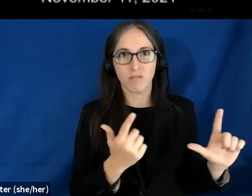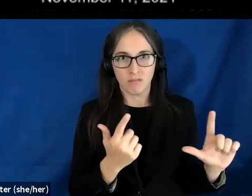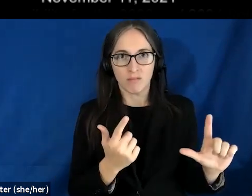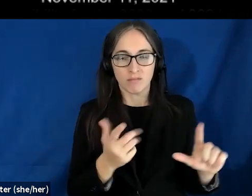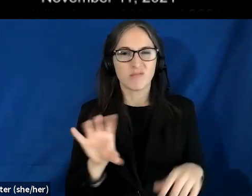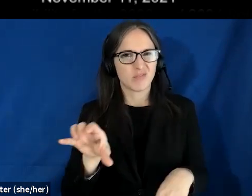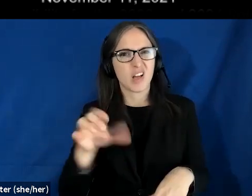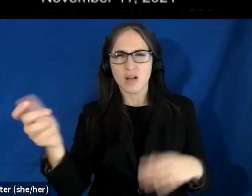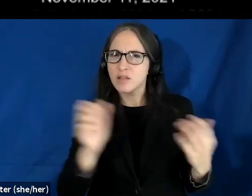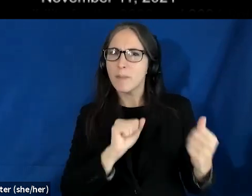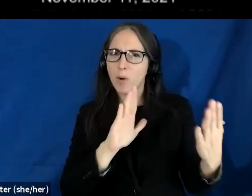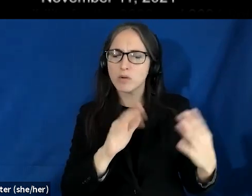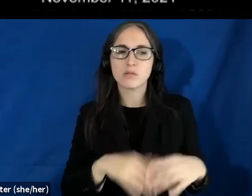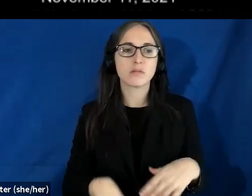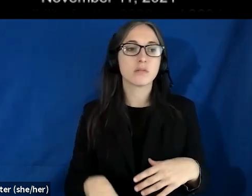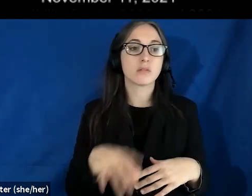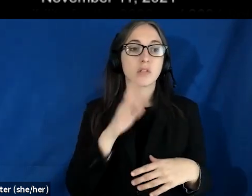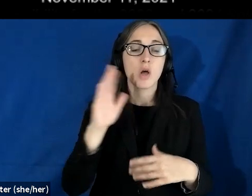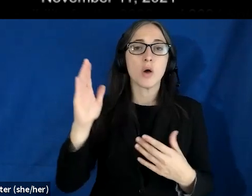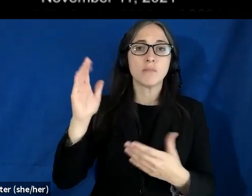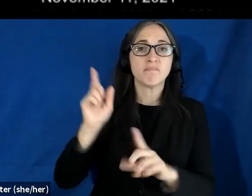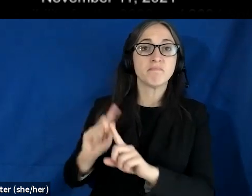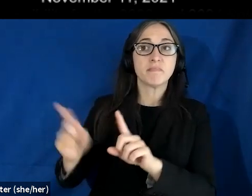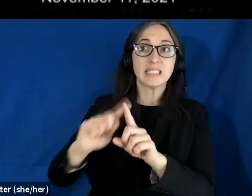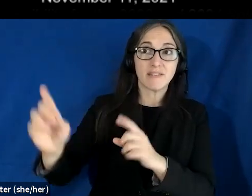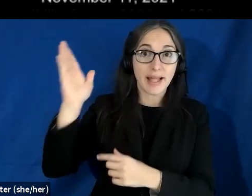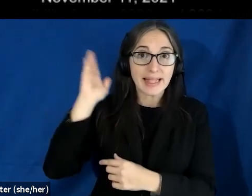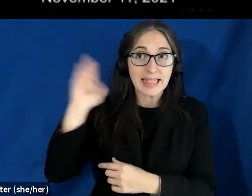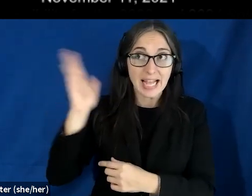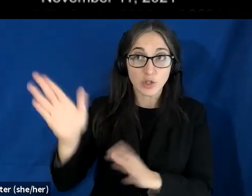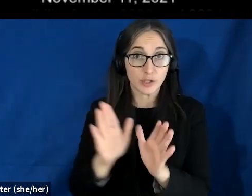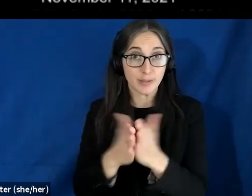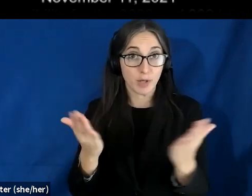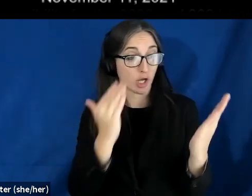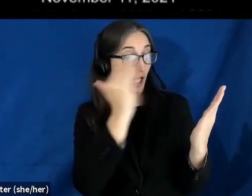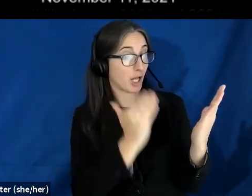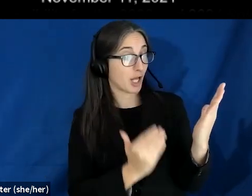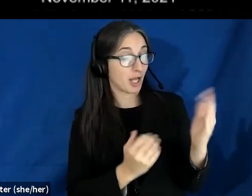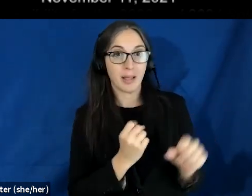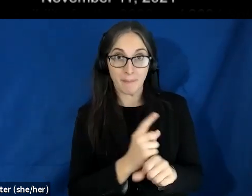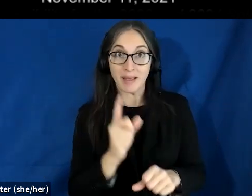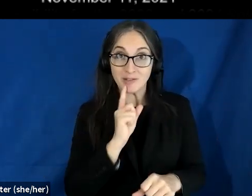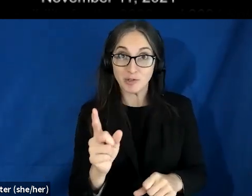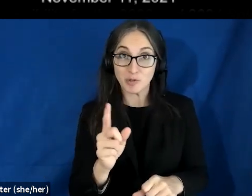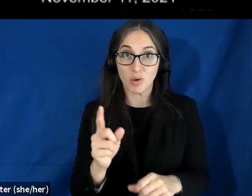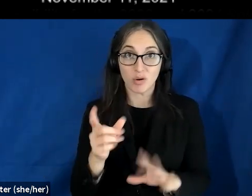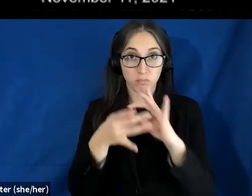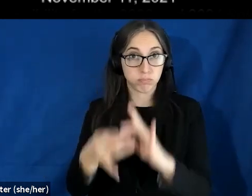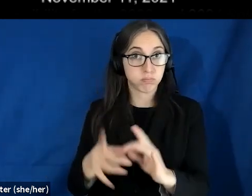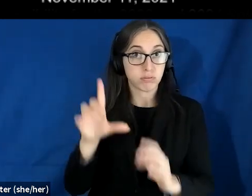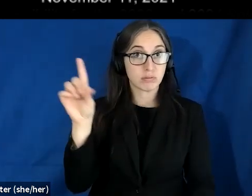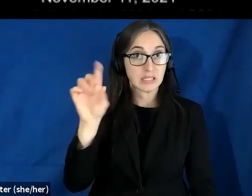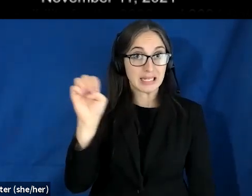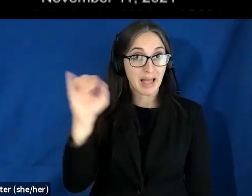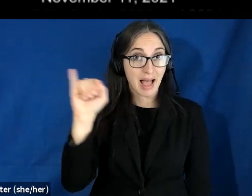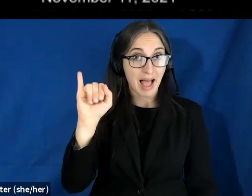list of lectures or books we're going to read, making sure, for instance, of disability, that in our DEI efforts, disability